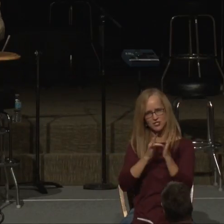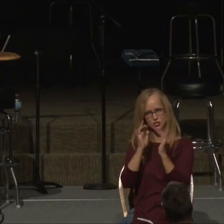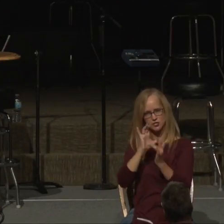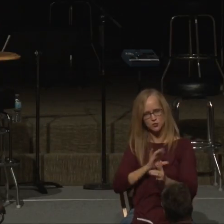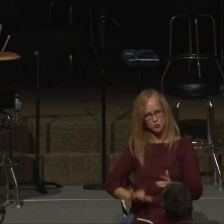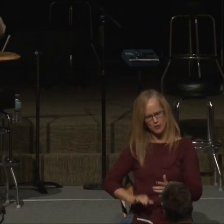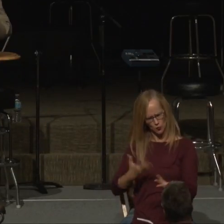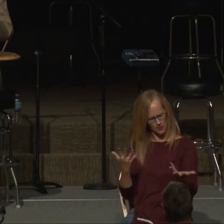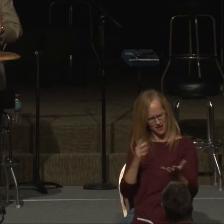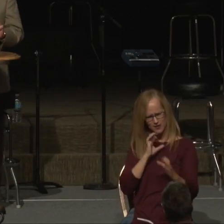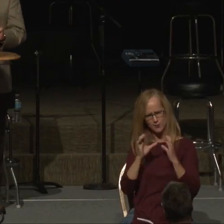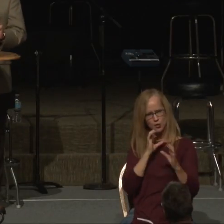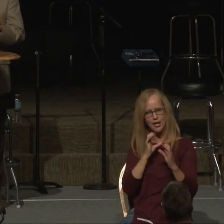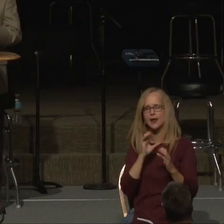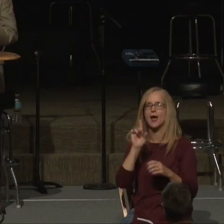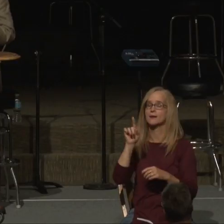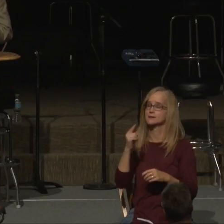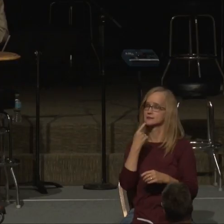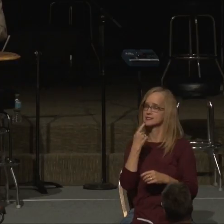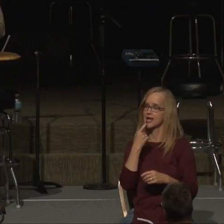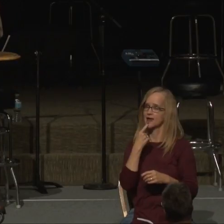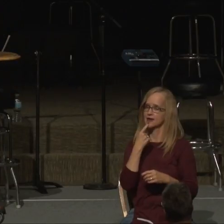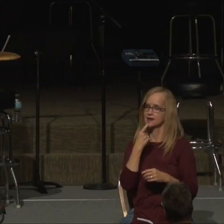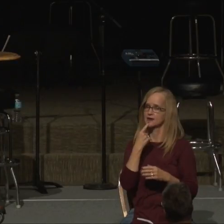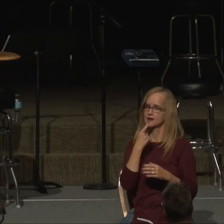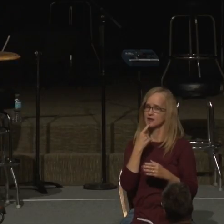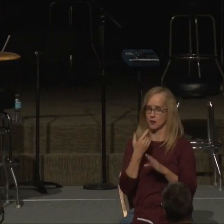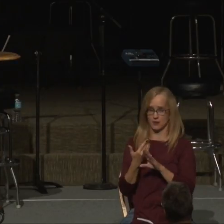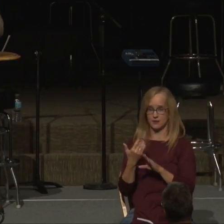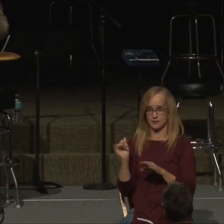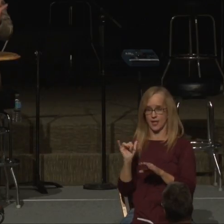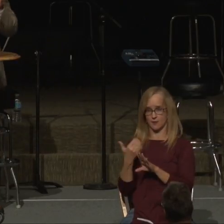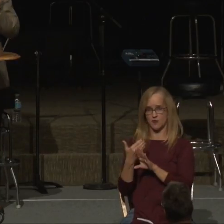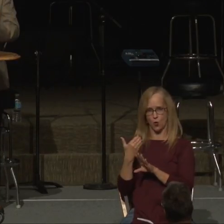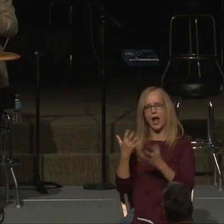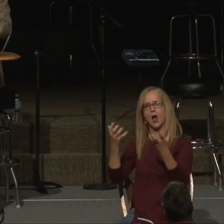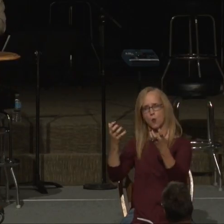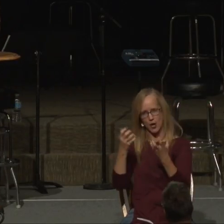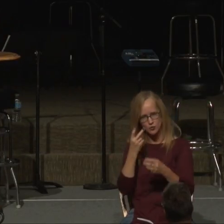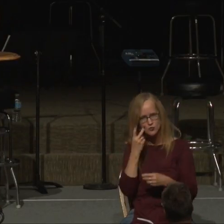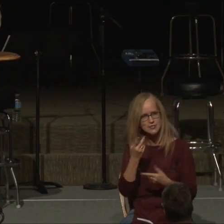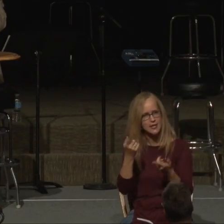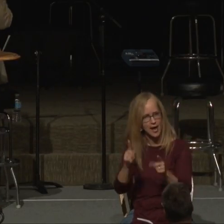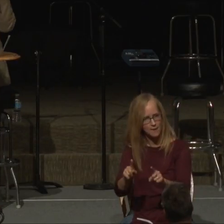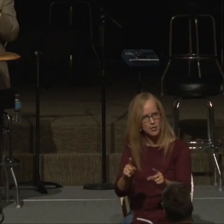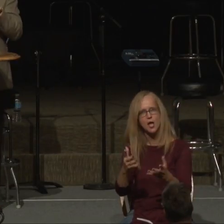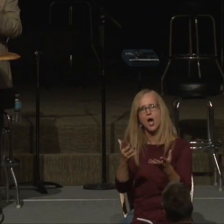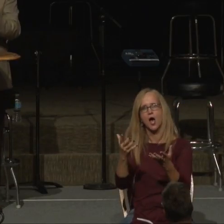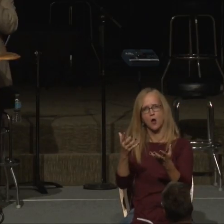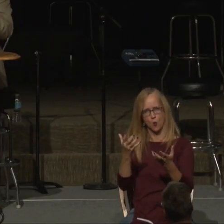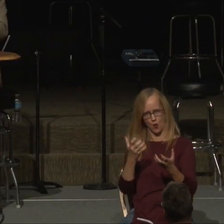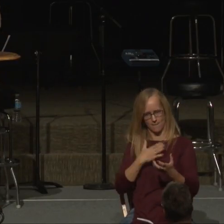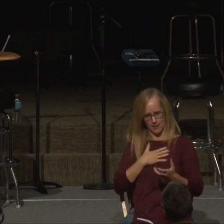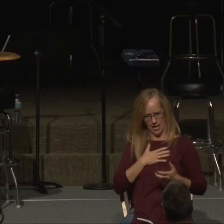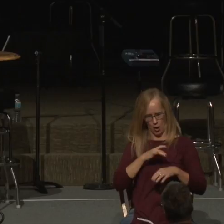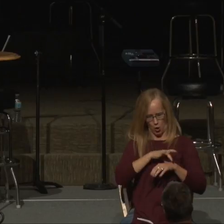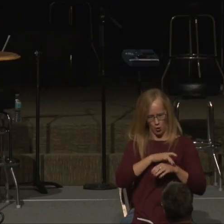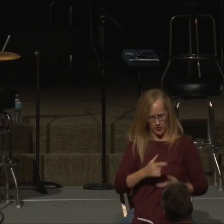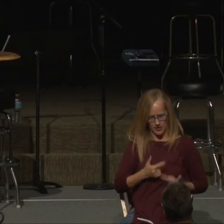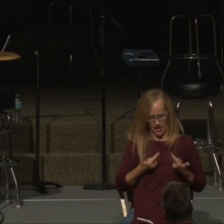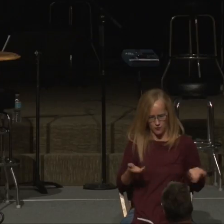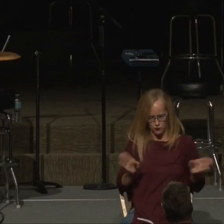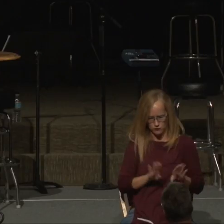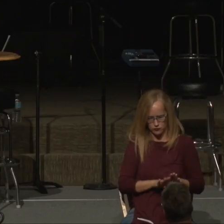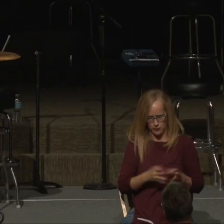communicating? I'm saying, just like I was before, that I want to see this happen. I want my earthly life to come to a